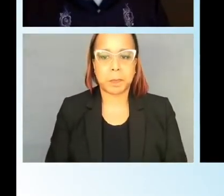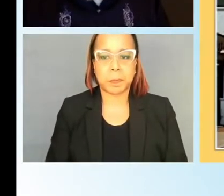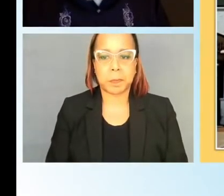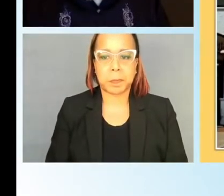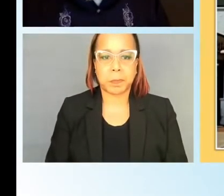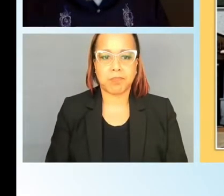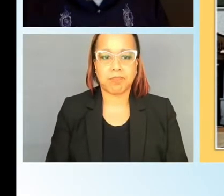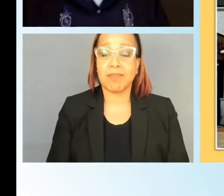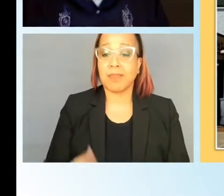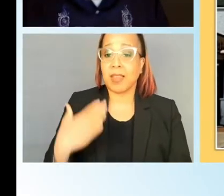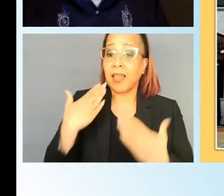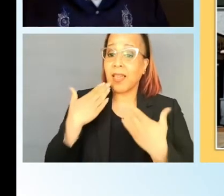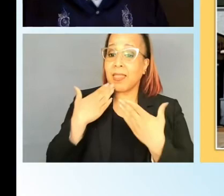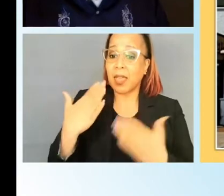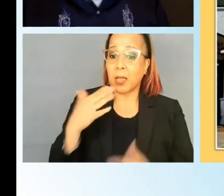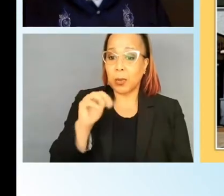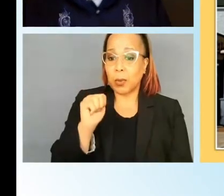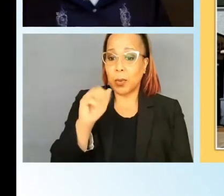Thank you, Amanda.